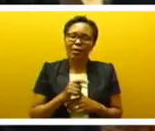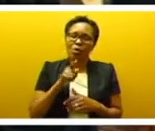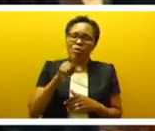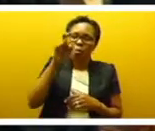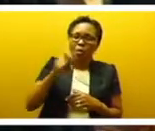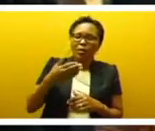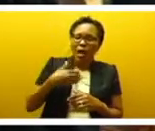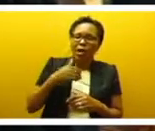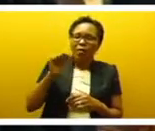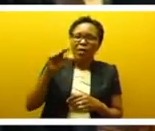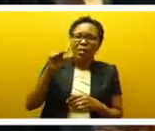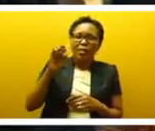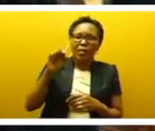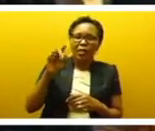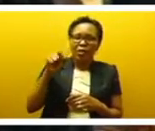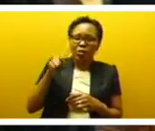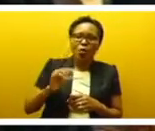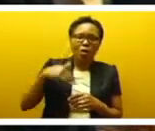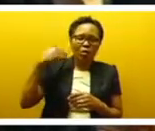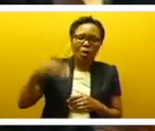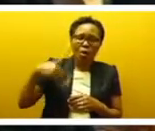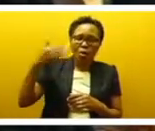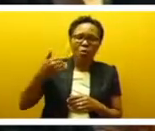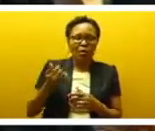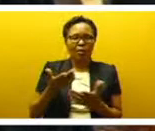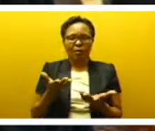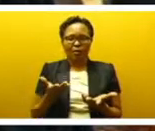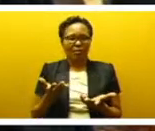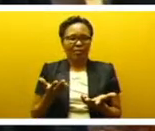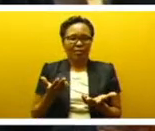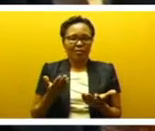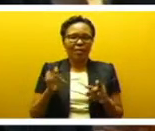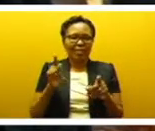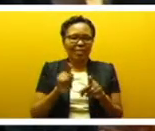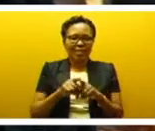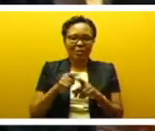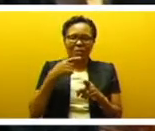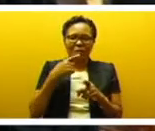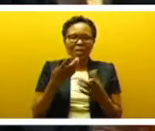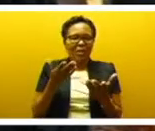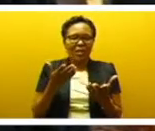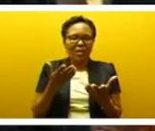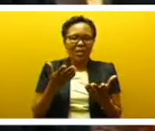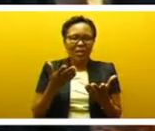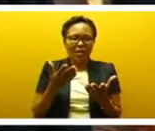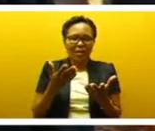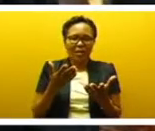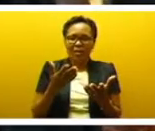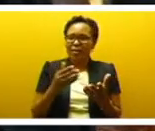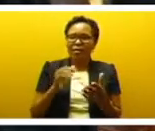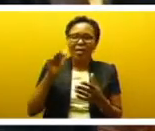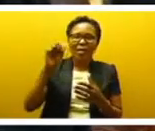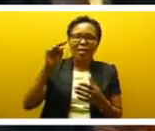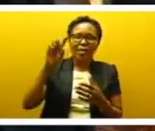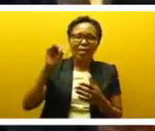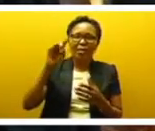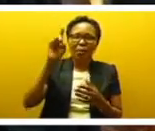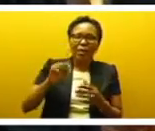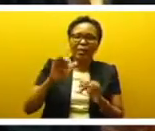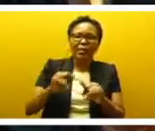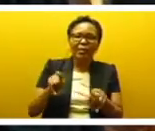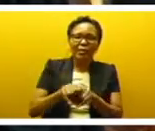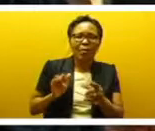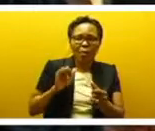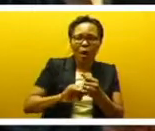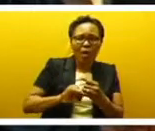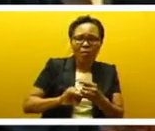every place, and even likened to agents. I said they should be like your wife. I believe that is what was said. Apart